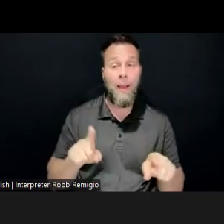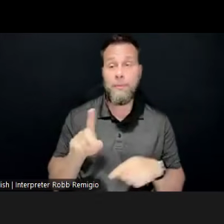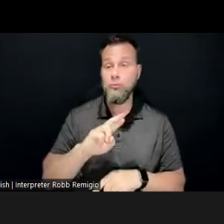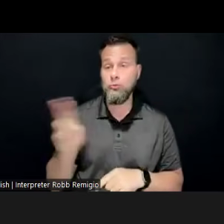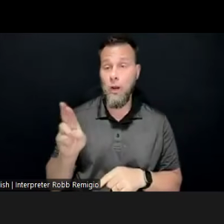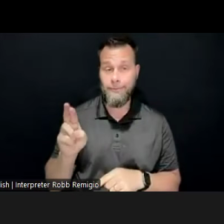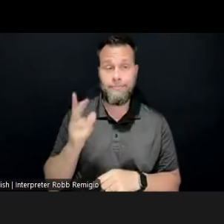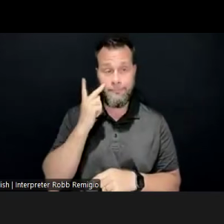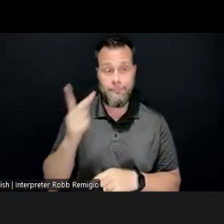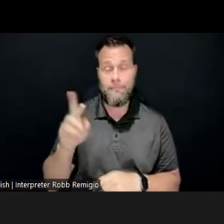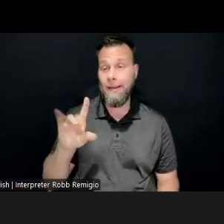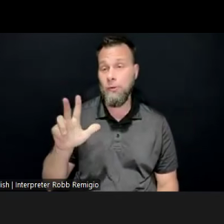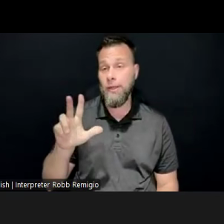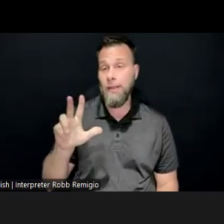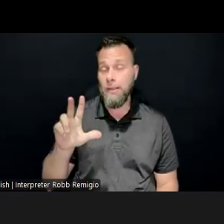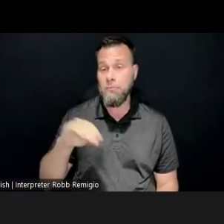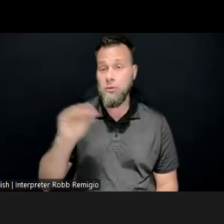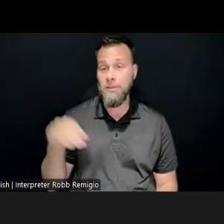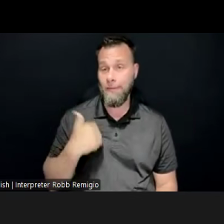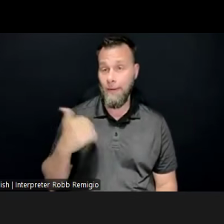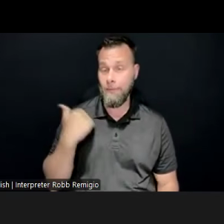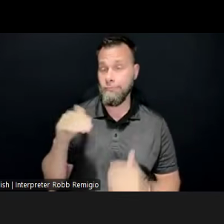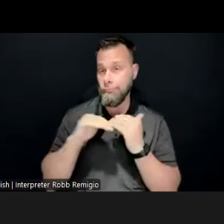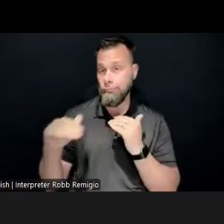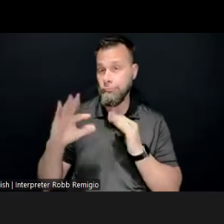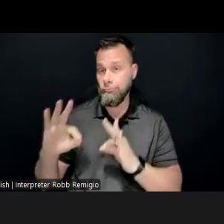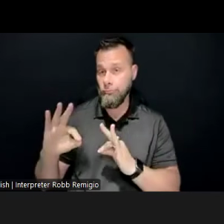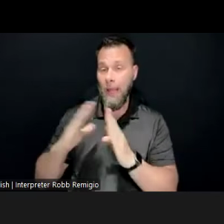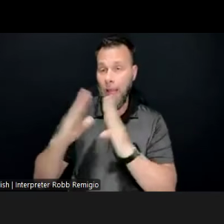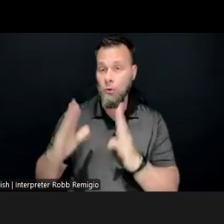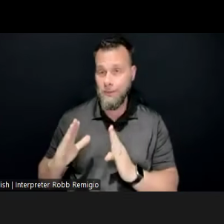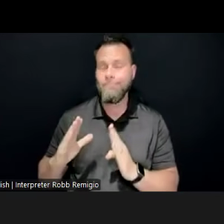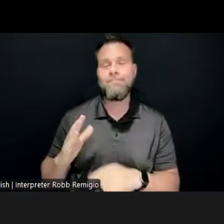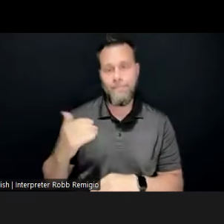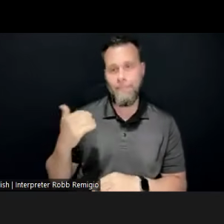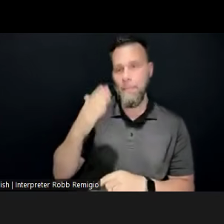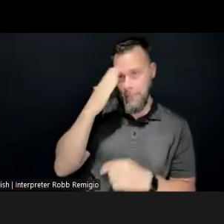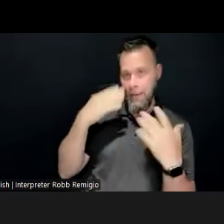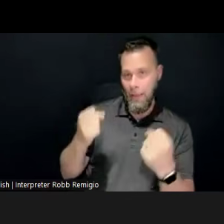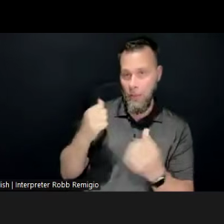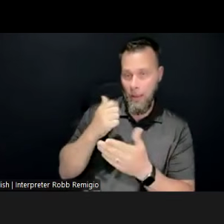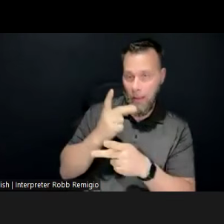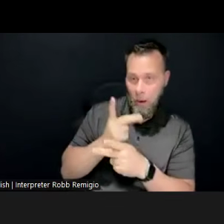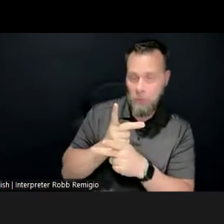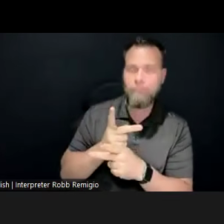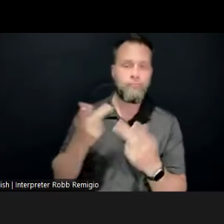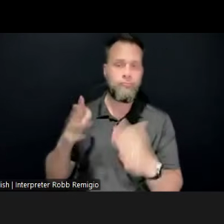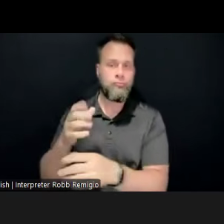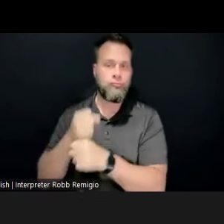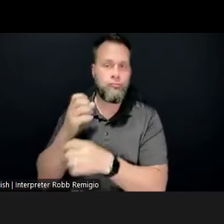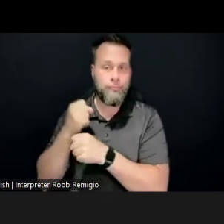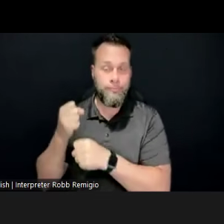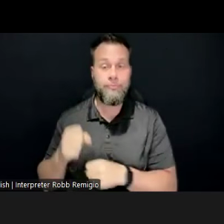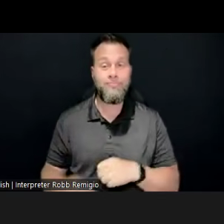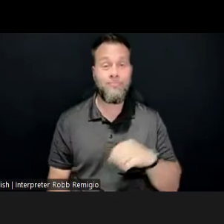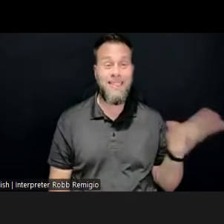that 83% of young people with stable housing reported receiving mental health care when they needed it, whereas 67% of